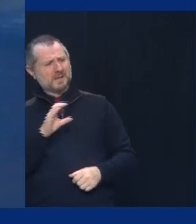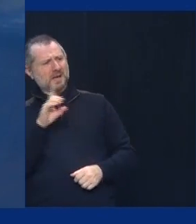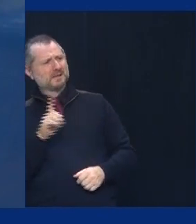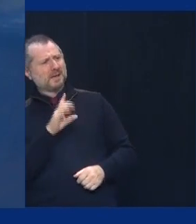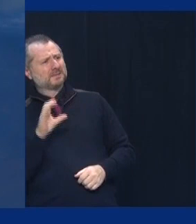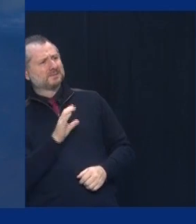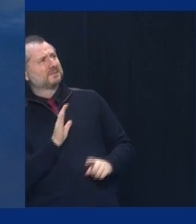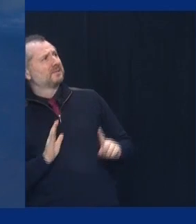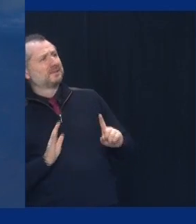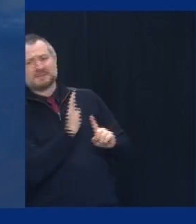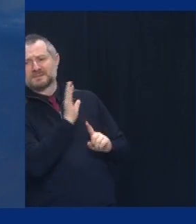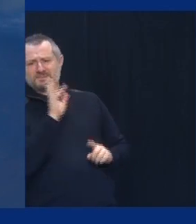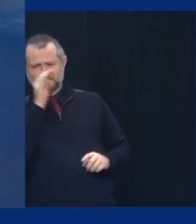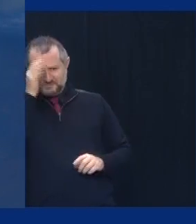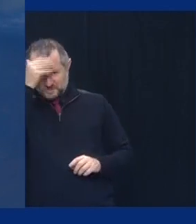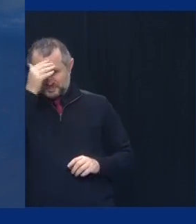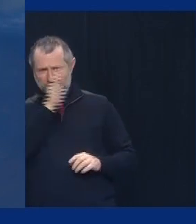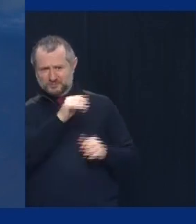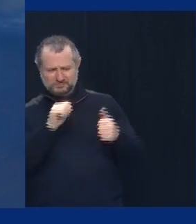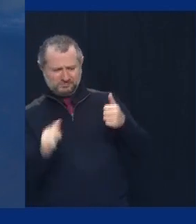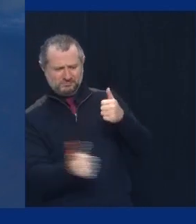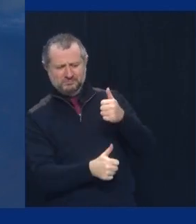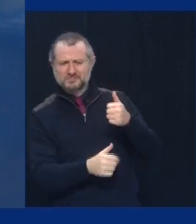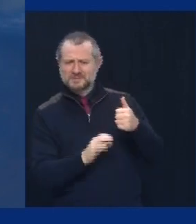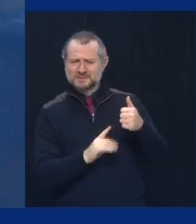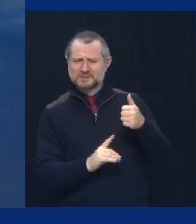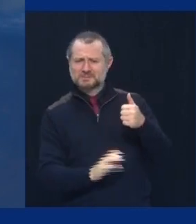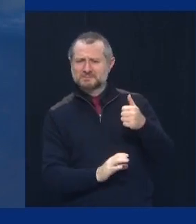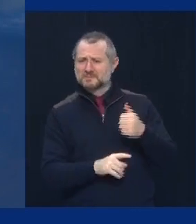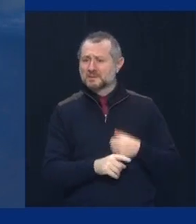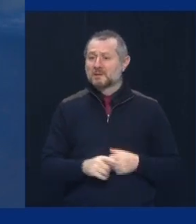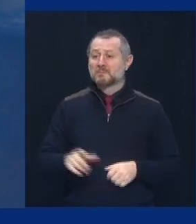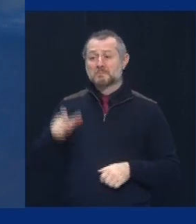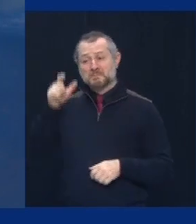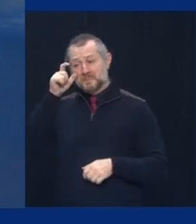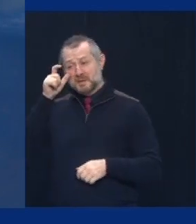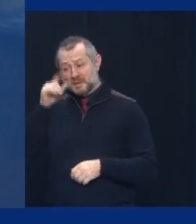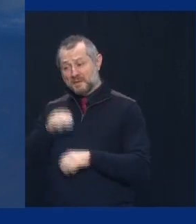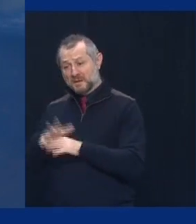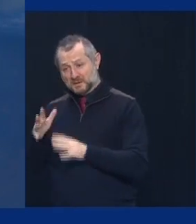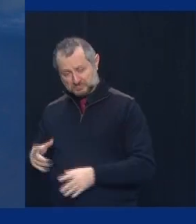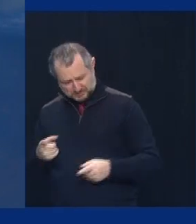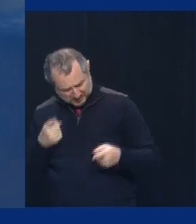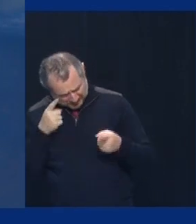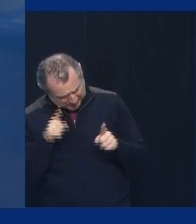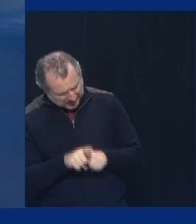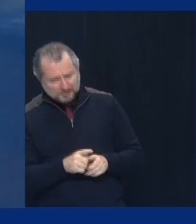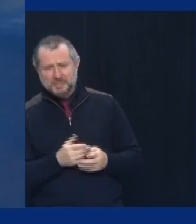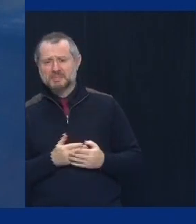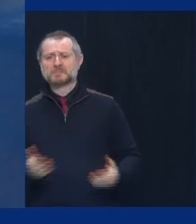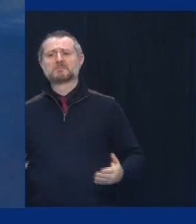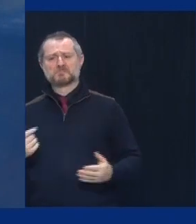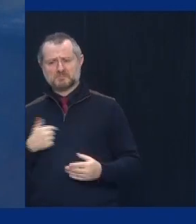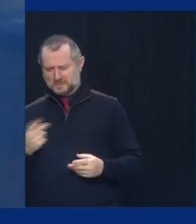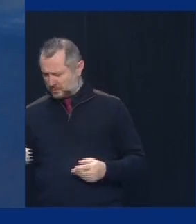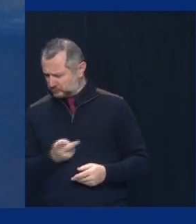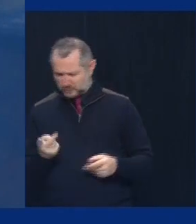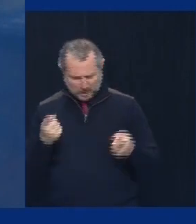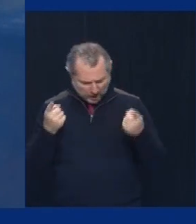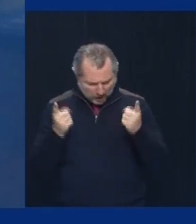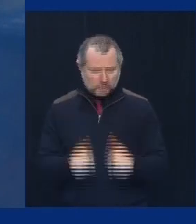the Trump administration. And the Biden advisors are saying the same thing. So there is no politics to